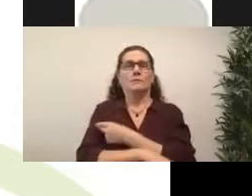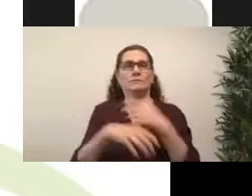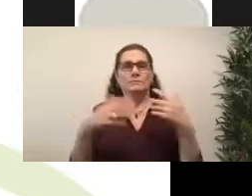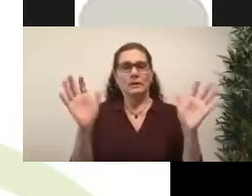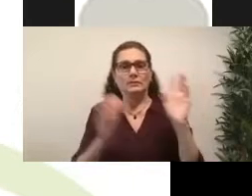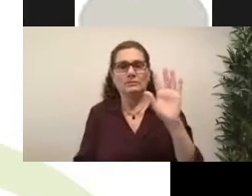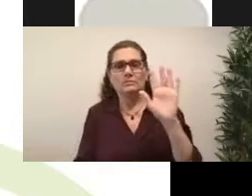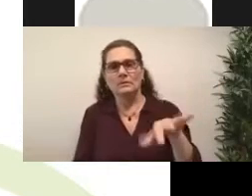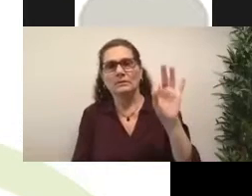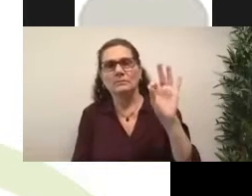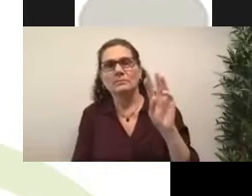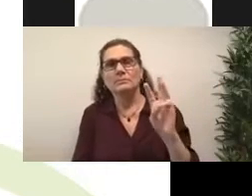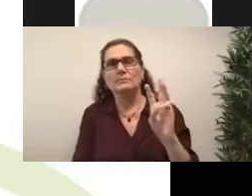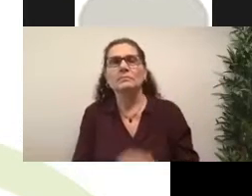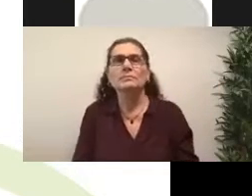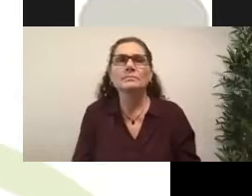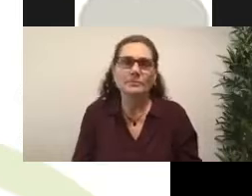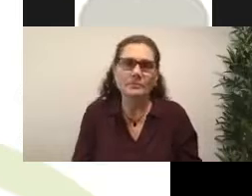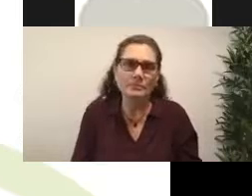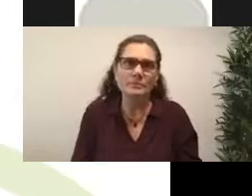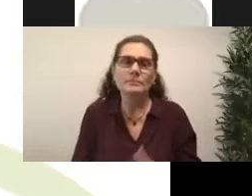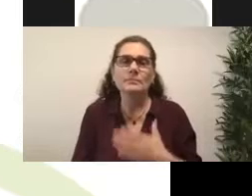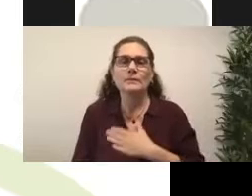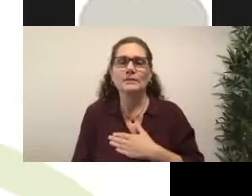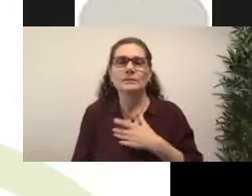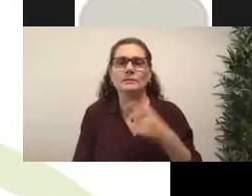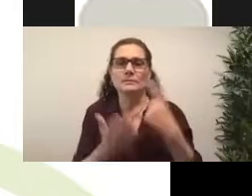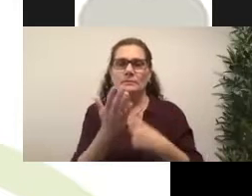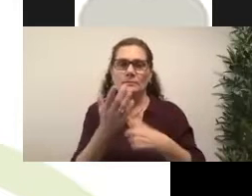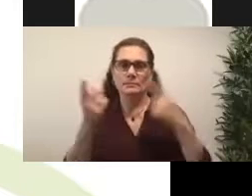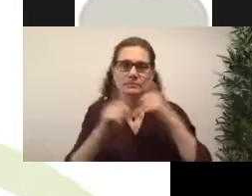have respectful discussions about vaccination,